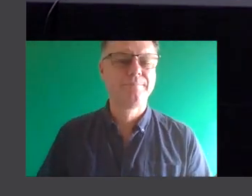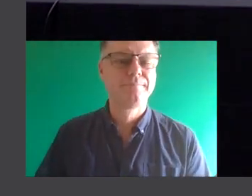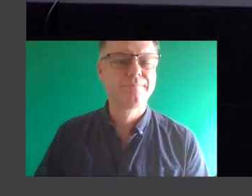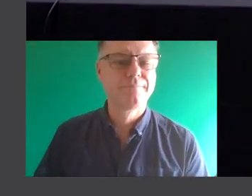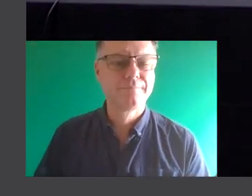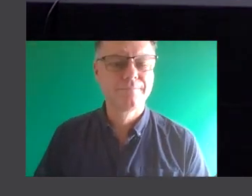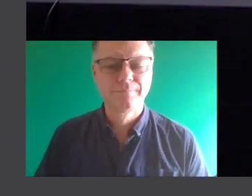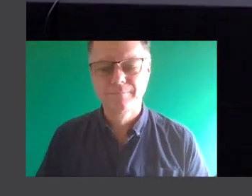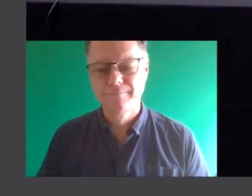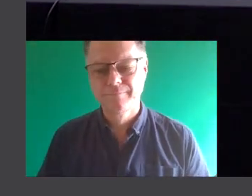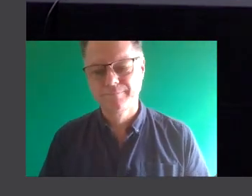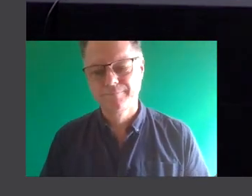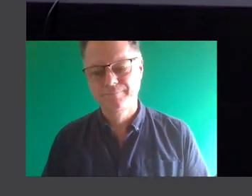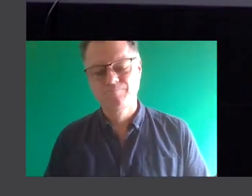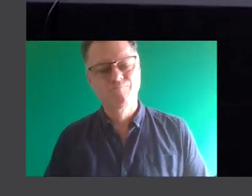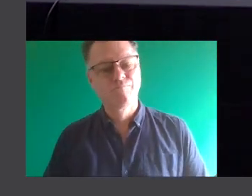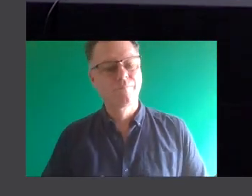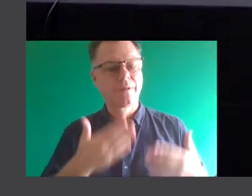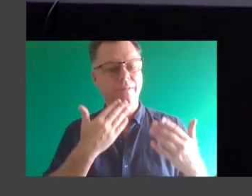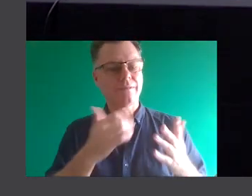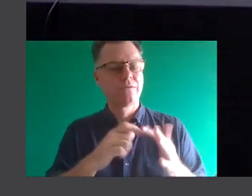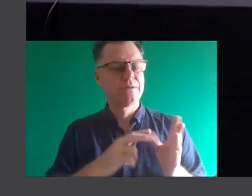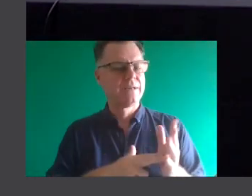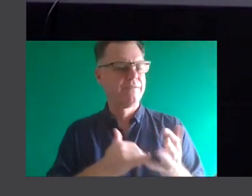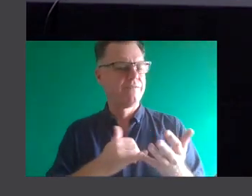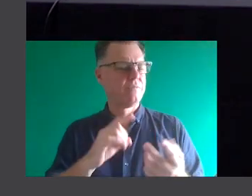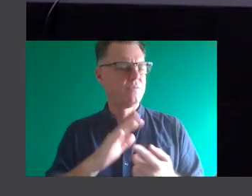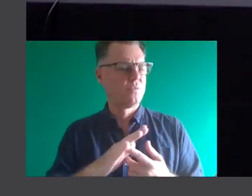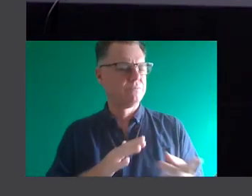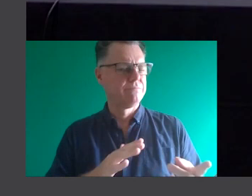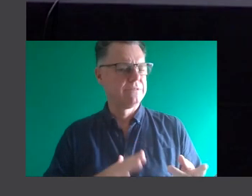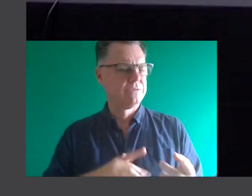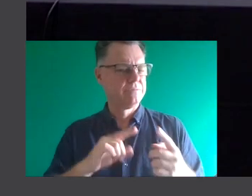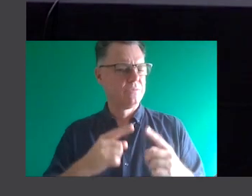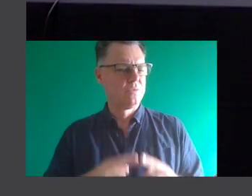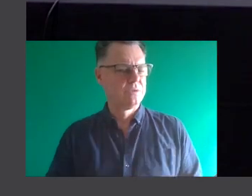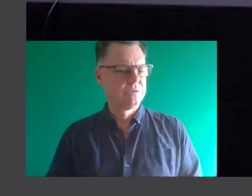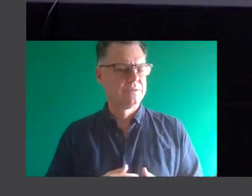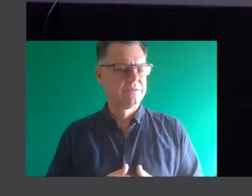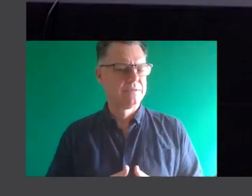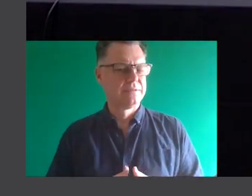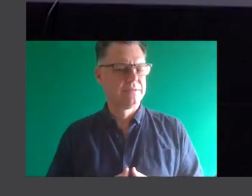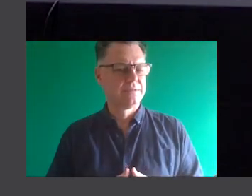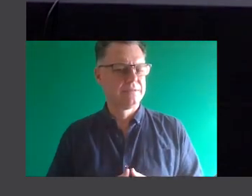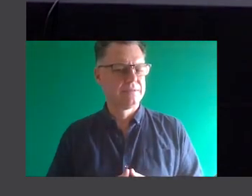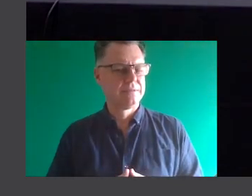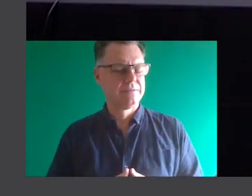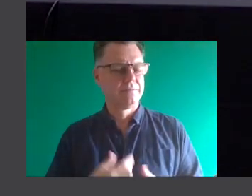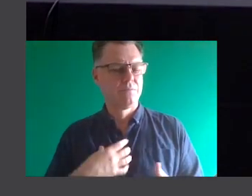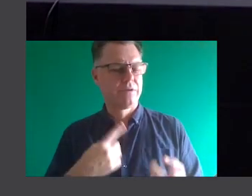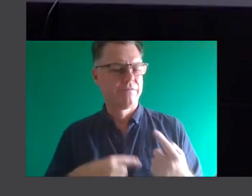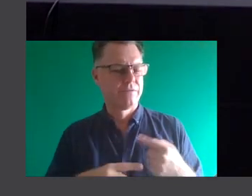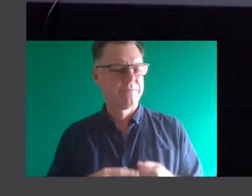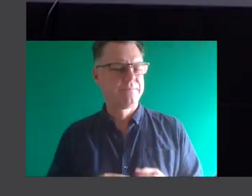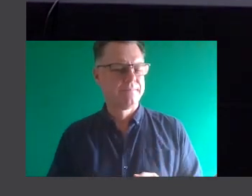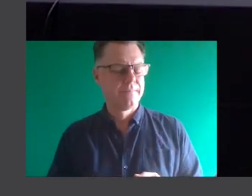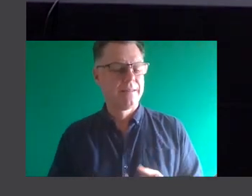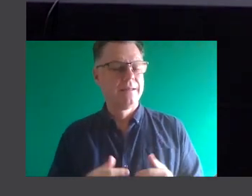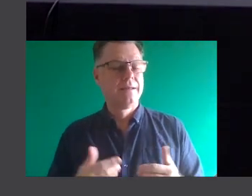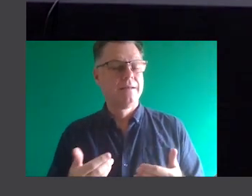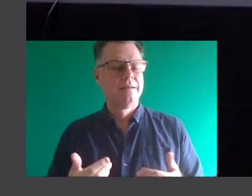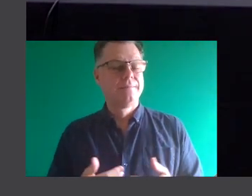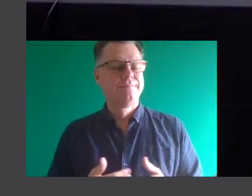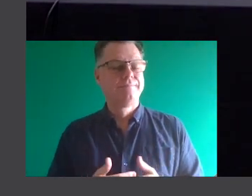MTIA. Thanks, Linda. Thanks, Dan. Some really important context and some interesting pointers as to where to find